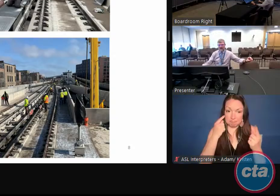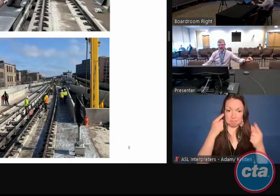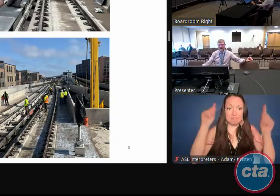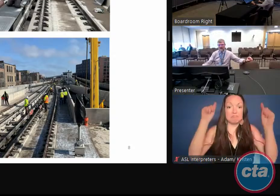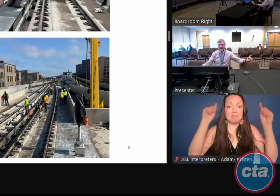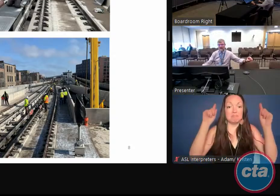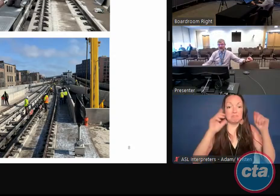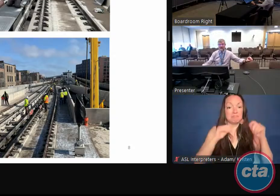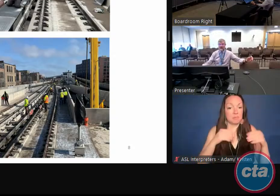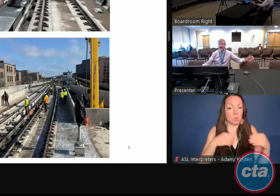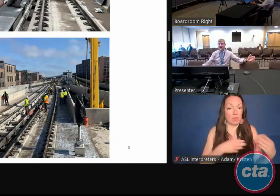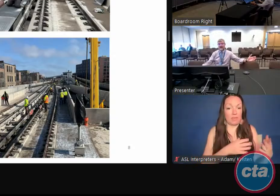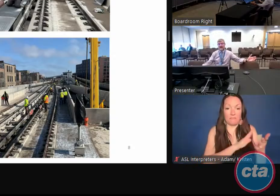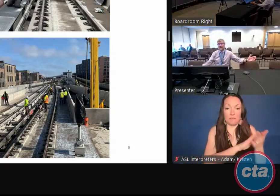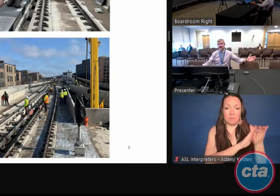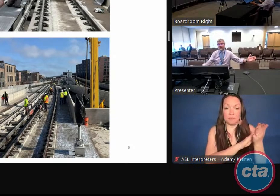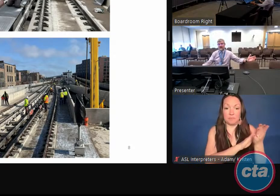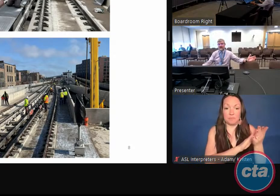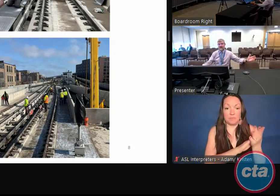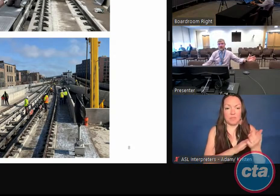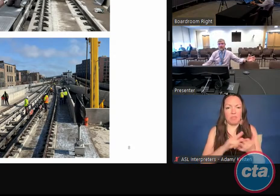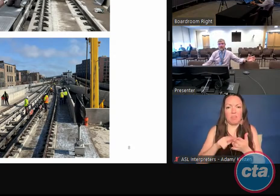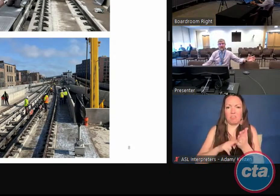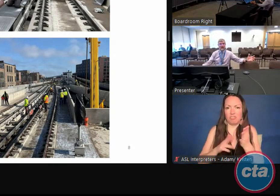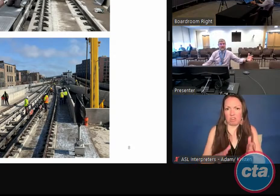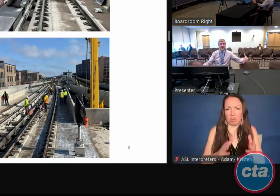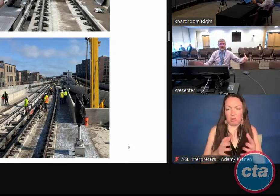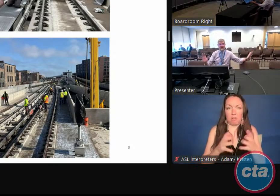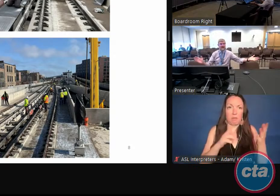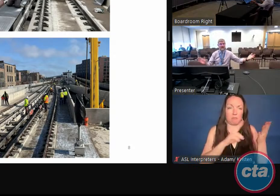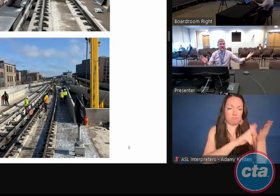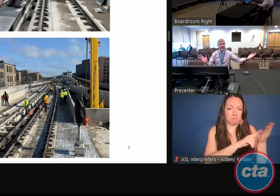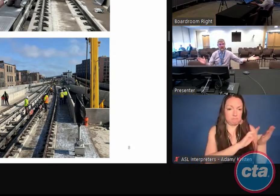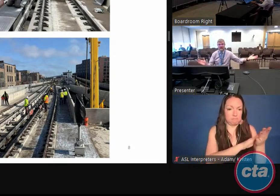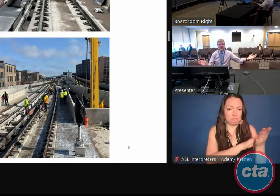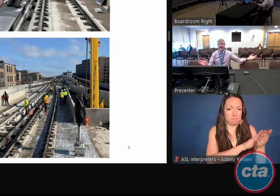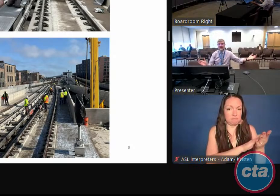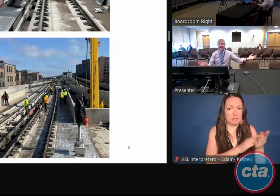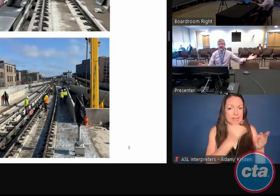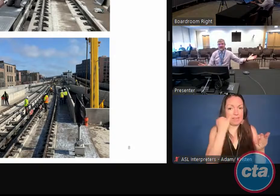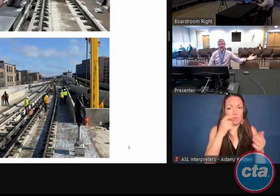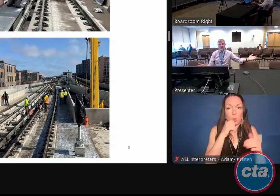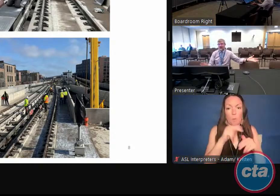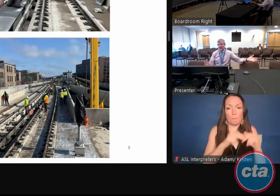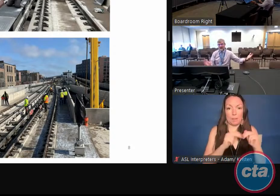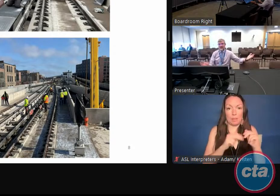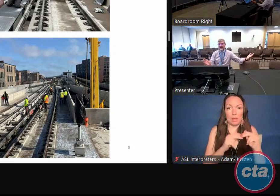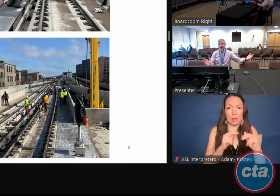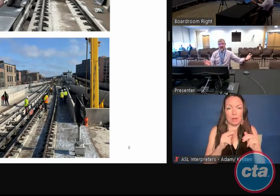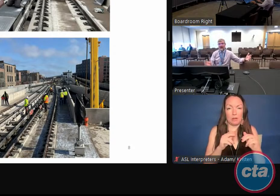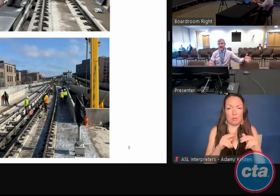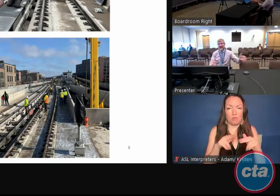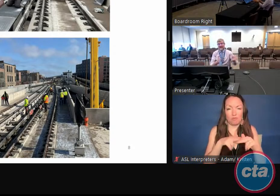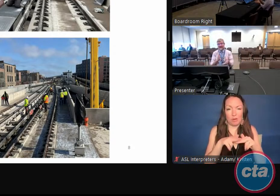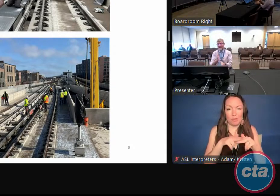beyond credit. I give our contractor a ton of credit. If you don't build on an active railroad for a living, you don't appreciate how complicated the staging